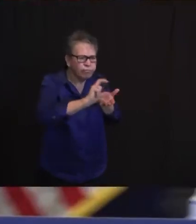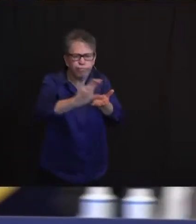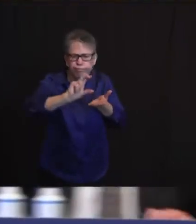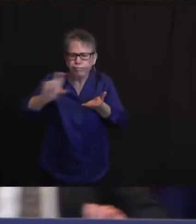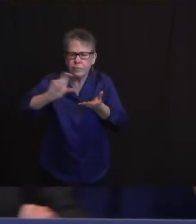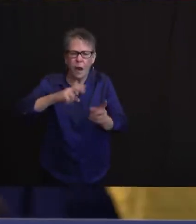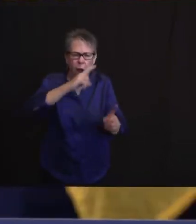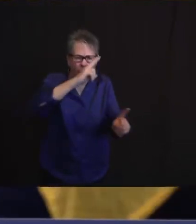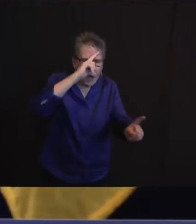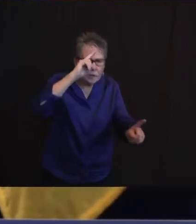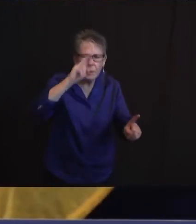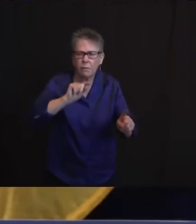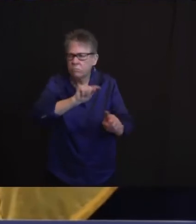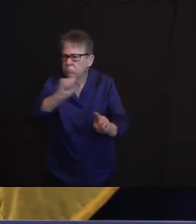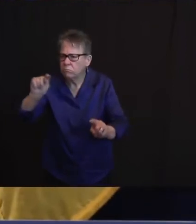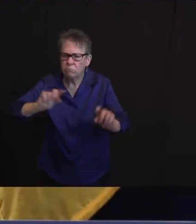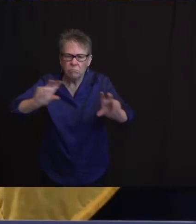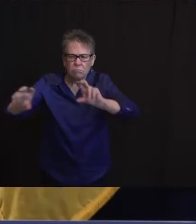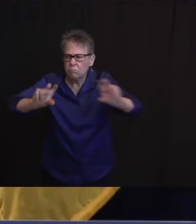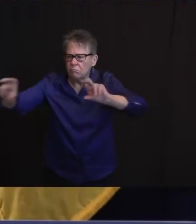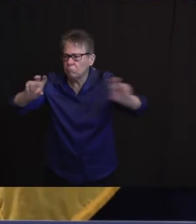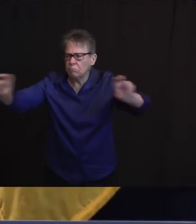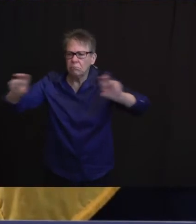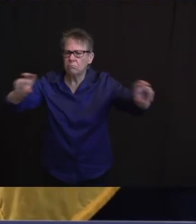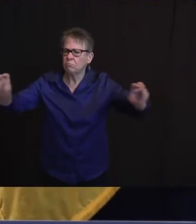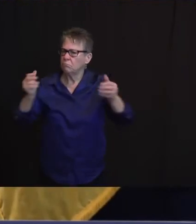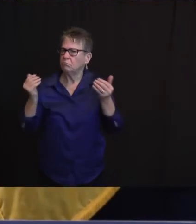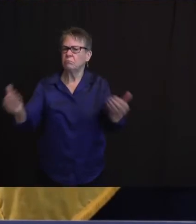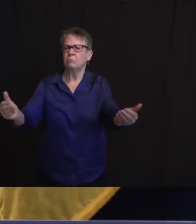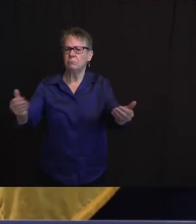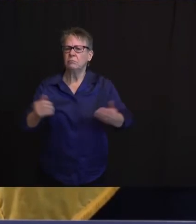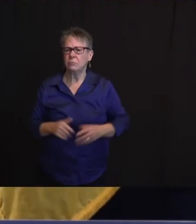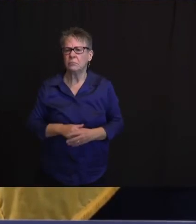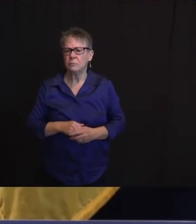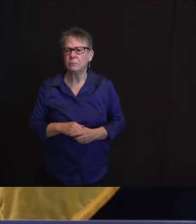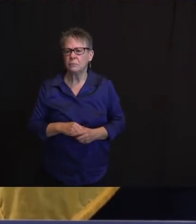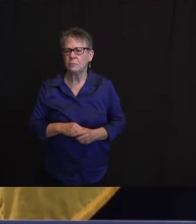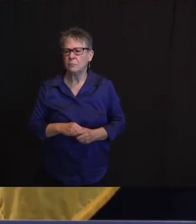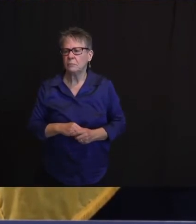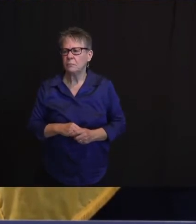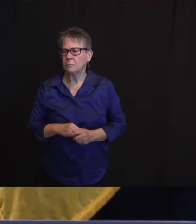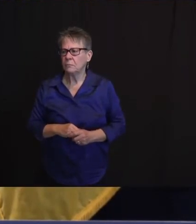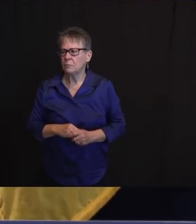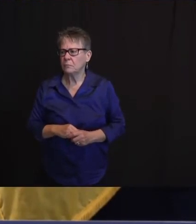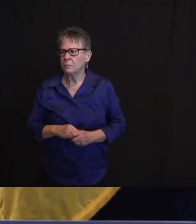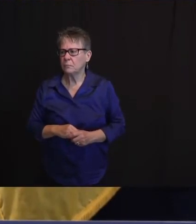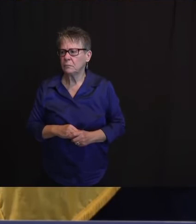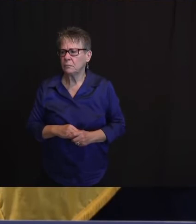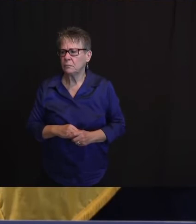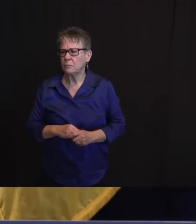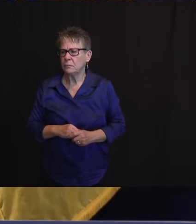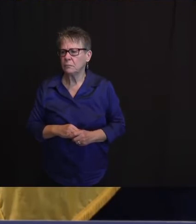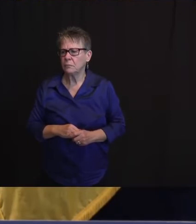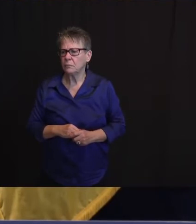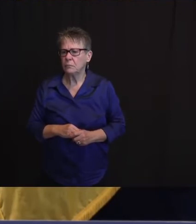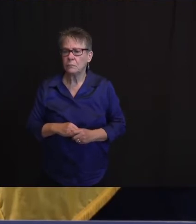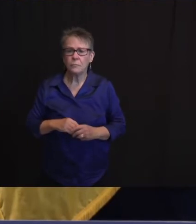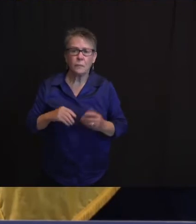Thank you. Dave, we'll come to you next, and then we'll go to Nikita to take us home. Thank you, Governor. Happy New